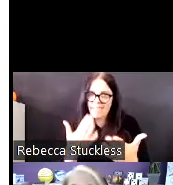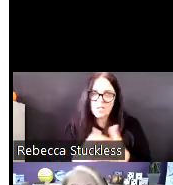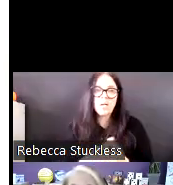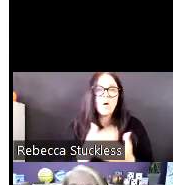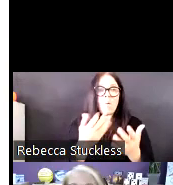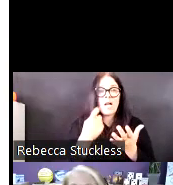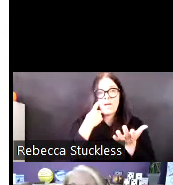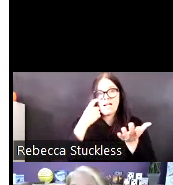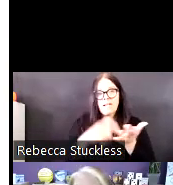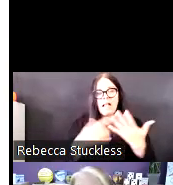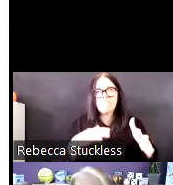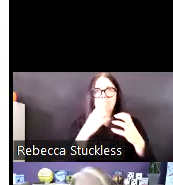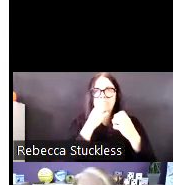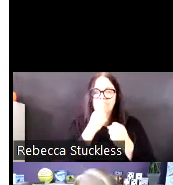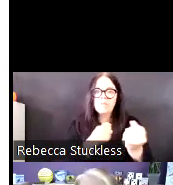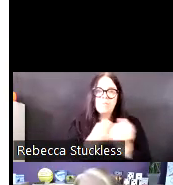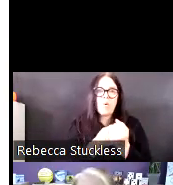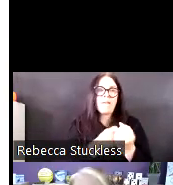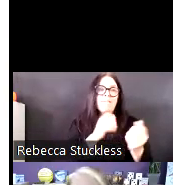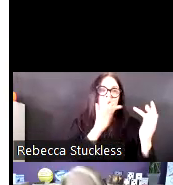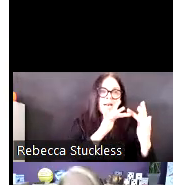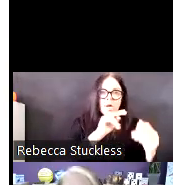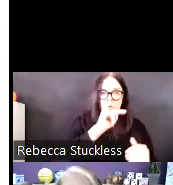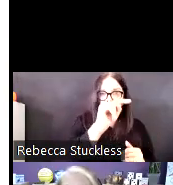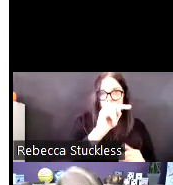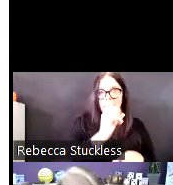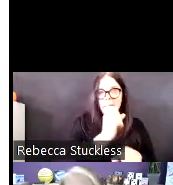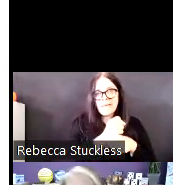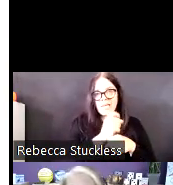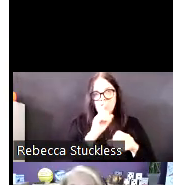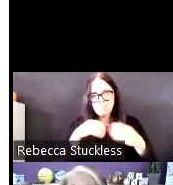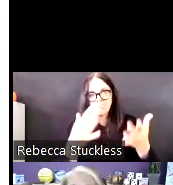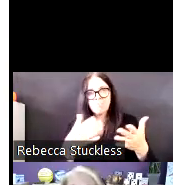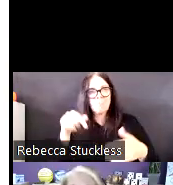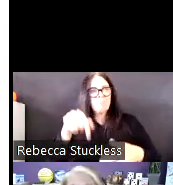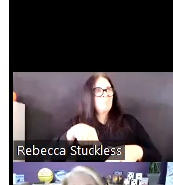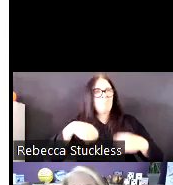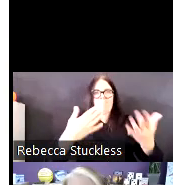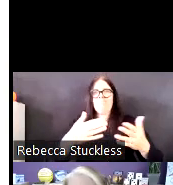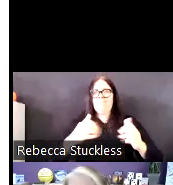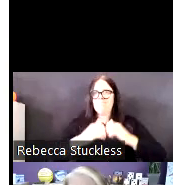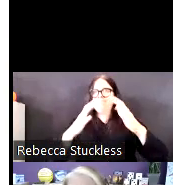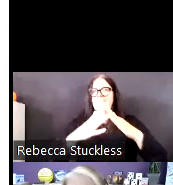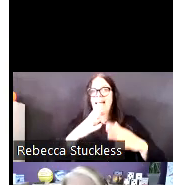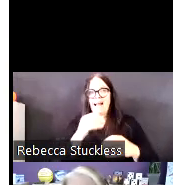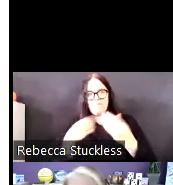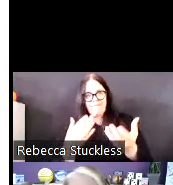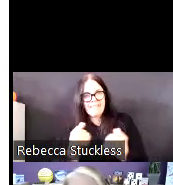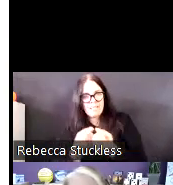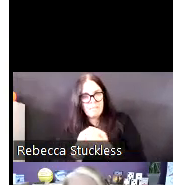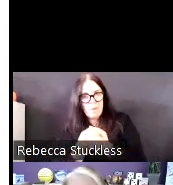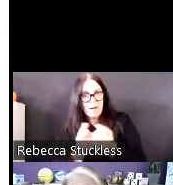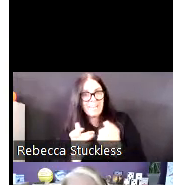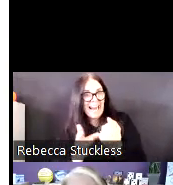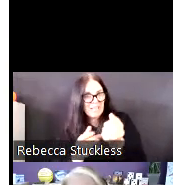acknowledge the invaluable support of Contact North in bringing these webinars to fruition and providing technical support to those who need